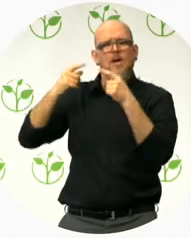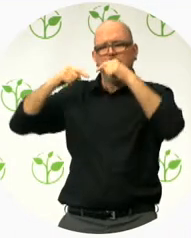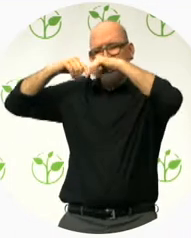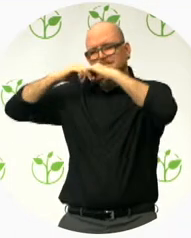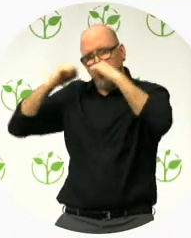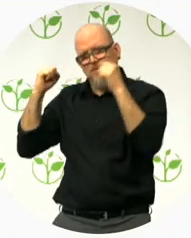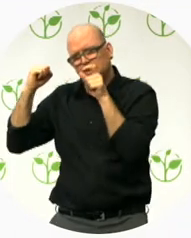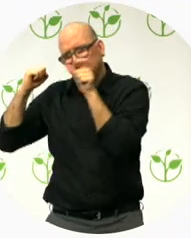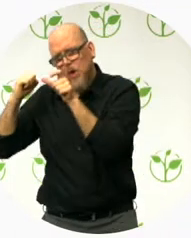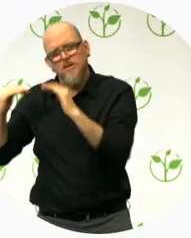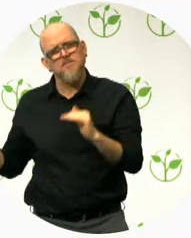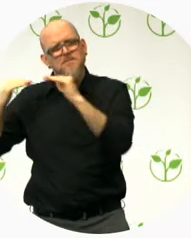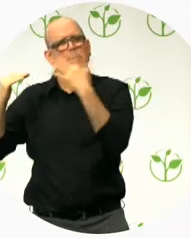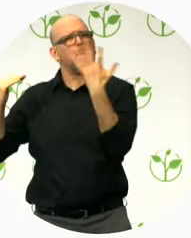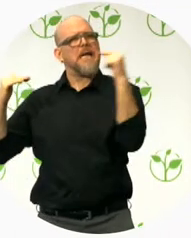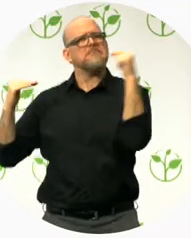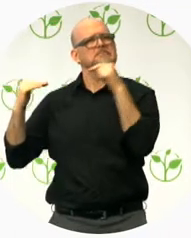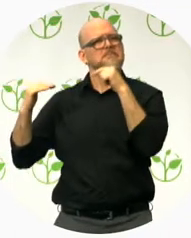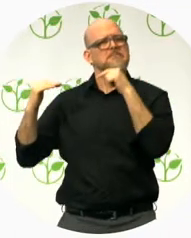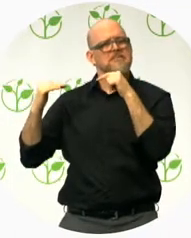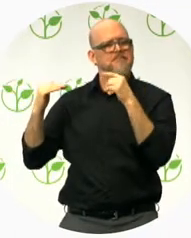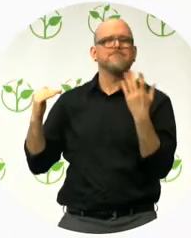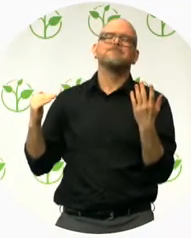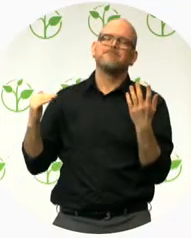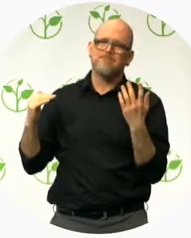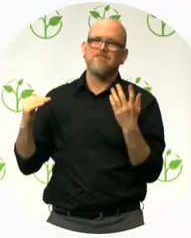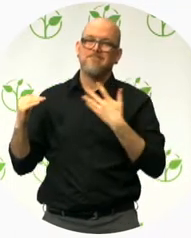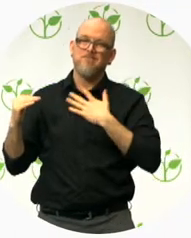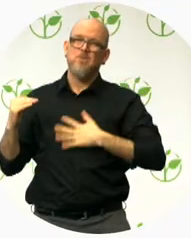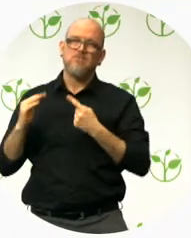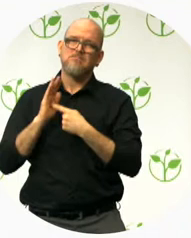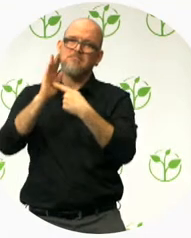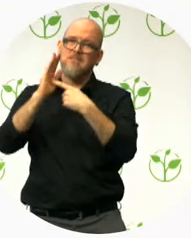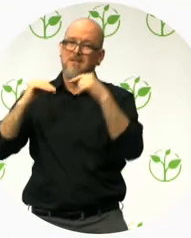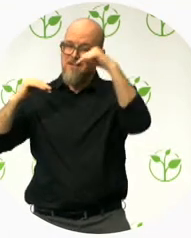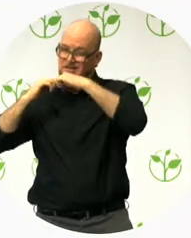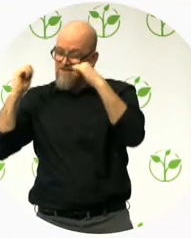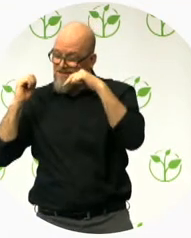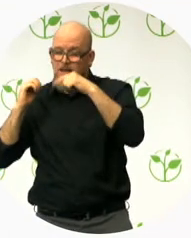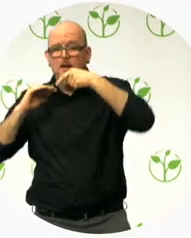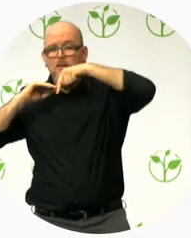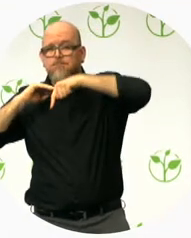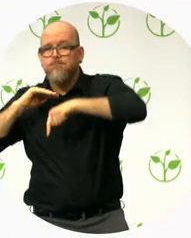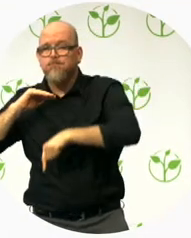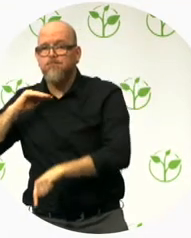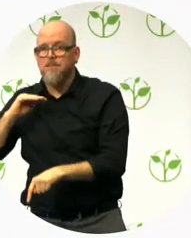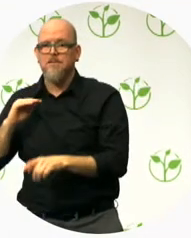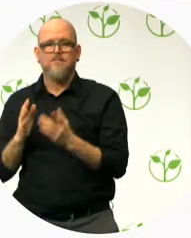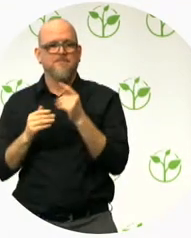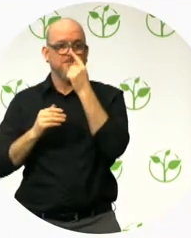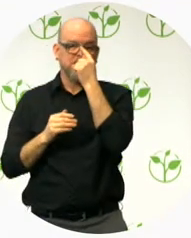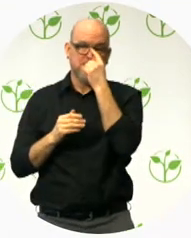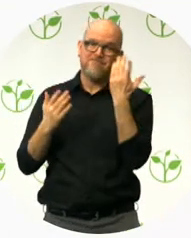and it's amazing. So allow me to share with you a little bit more about the 2030 Agenda for